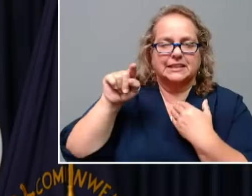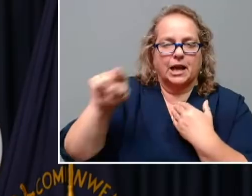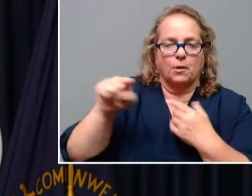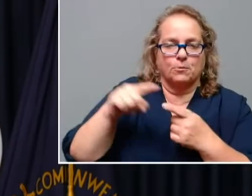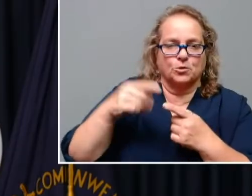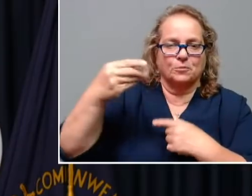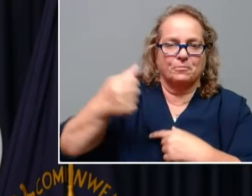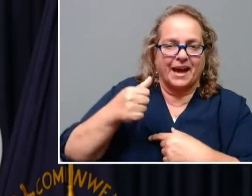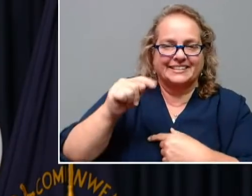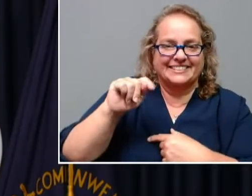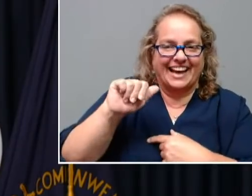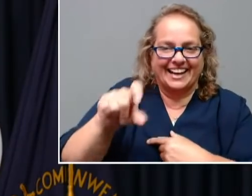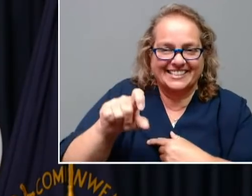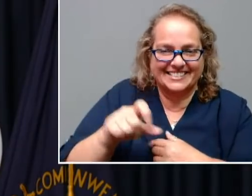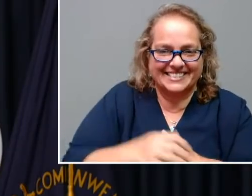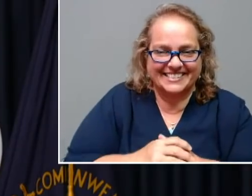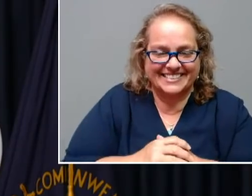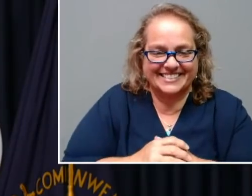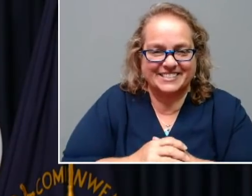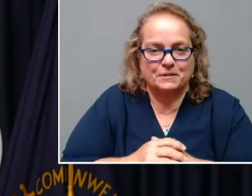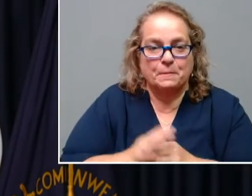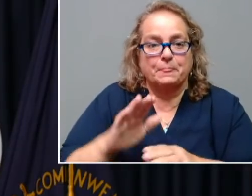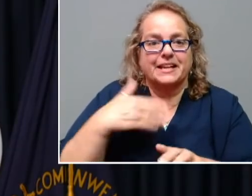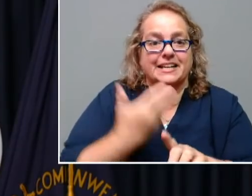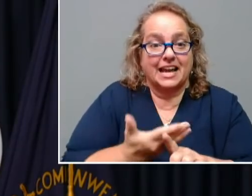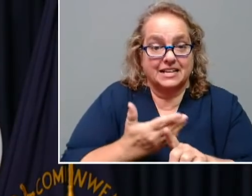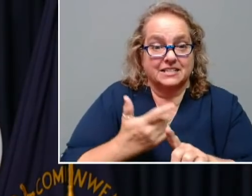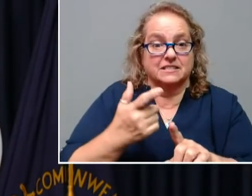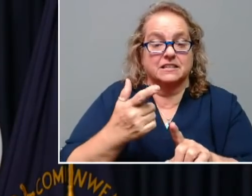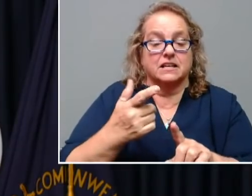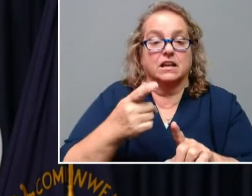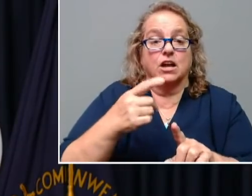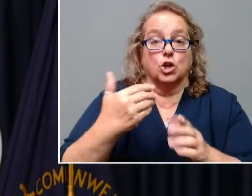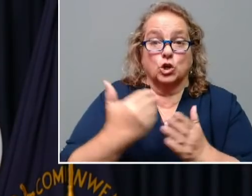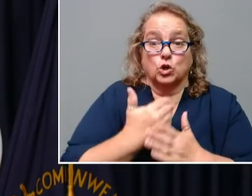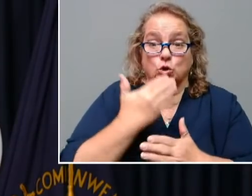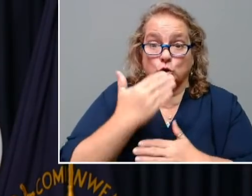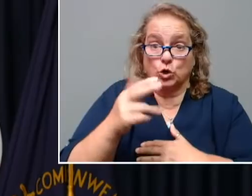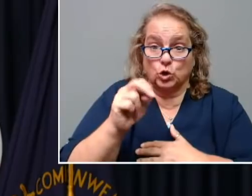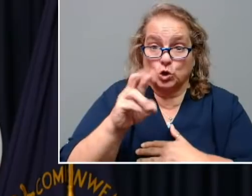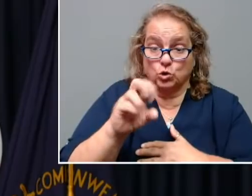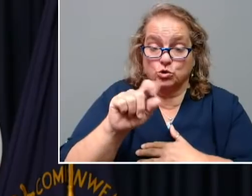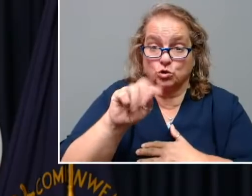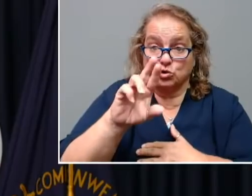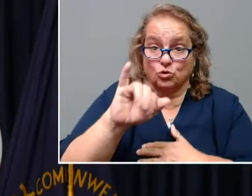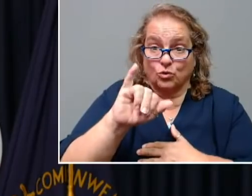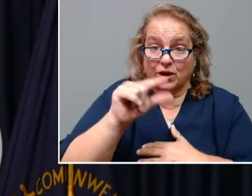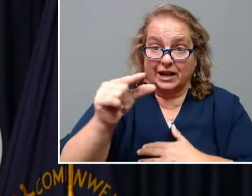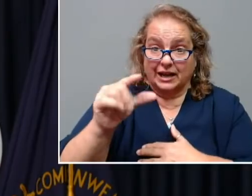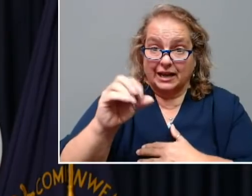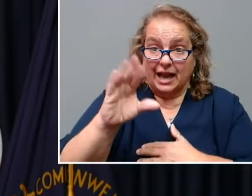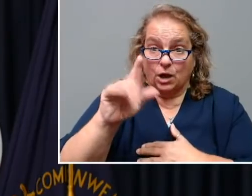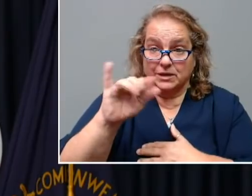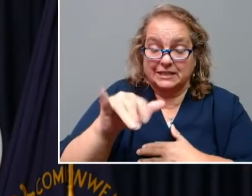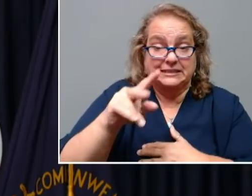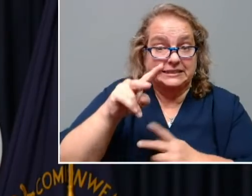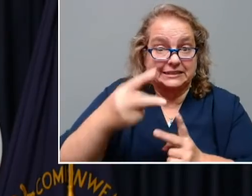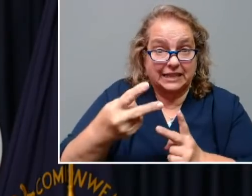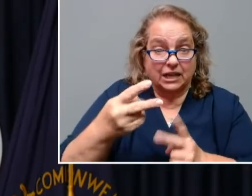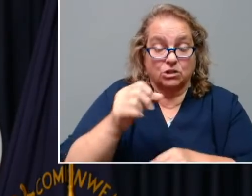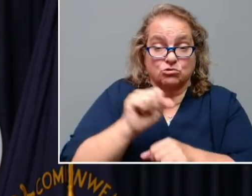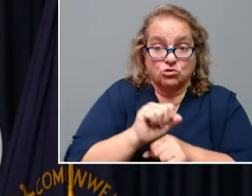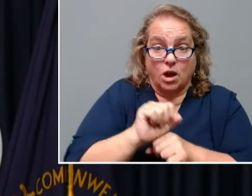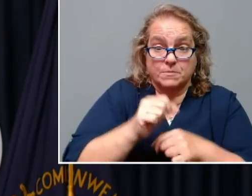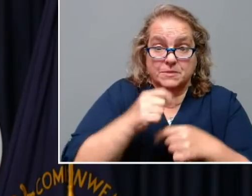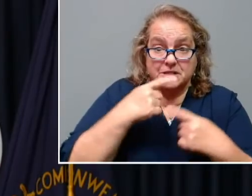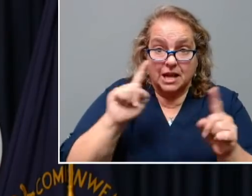happy to highlight some very good news from Trigg County. This is at least our second Trigg County jobs announcement here this year.